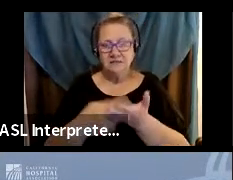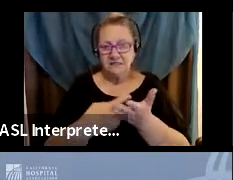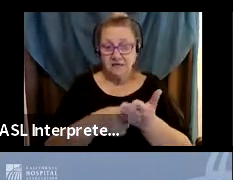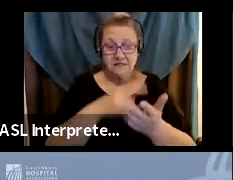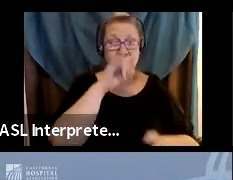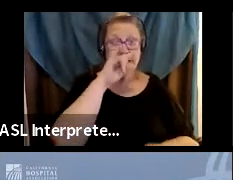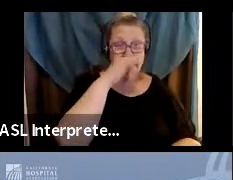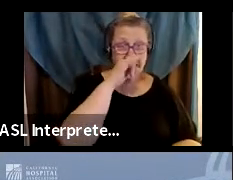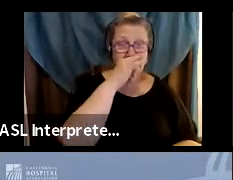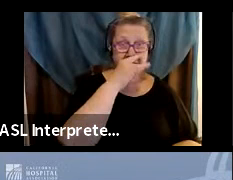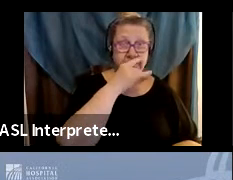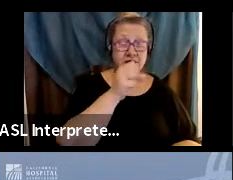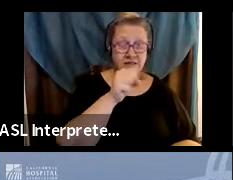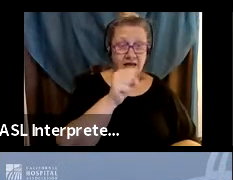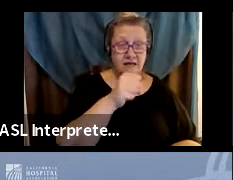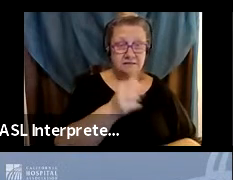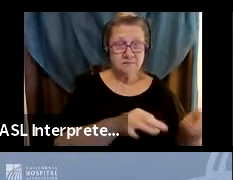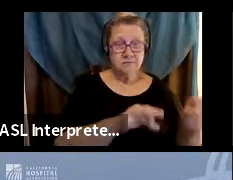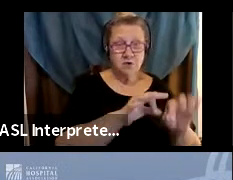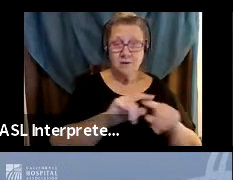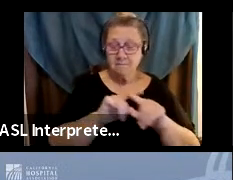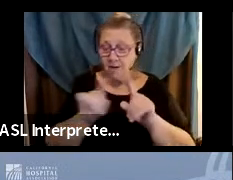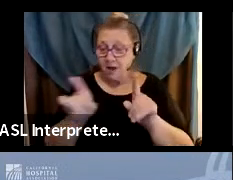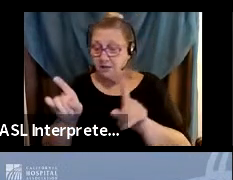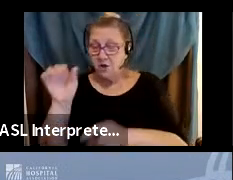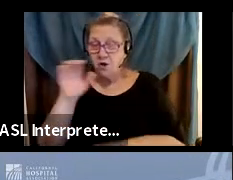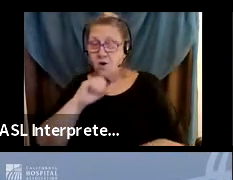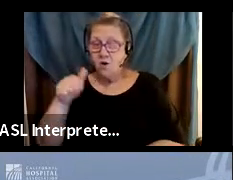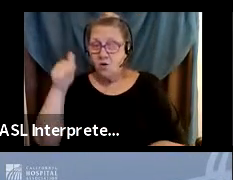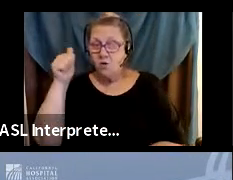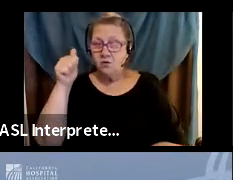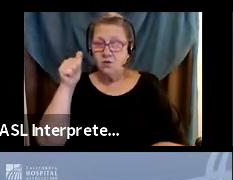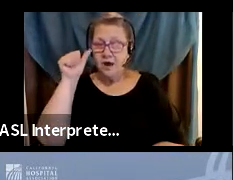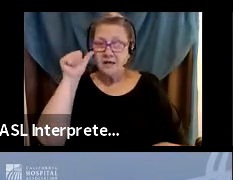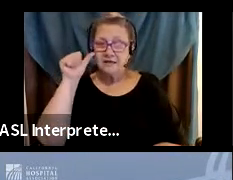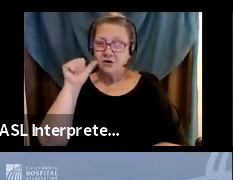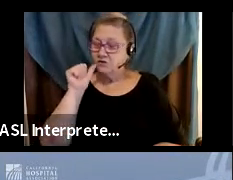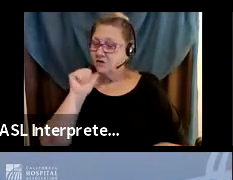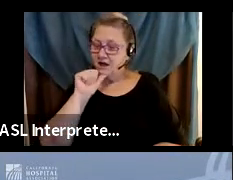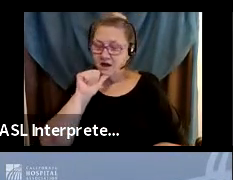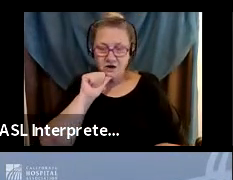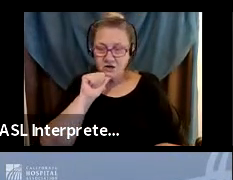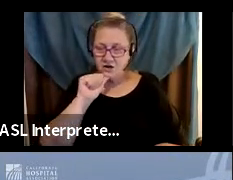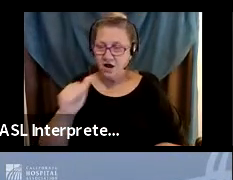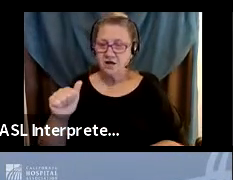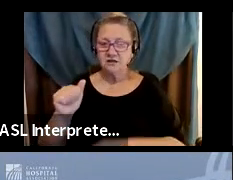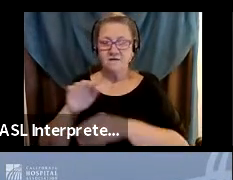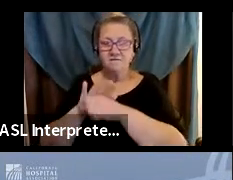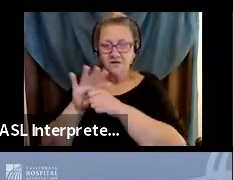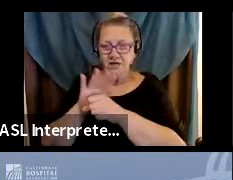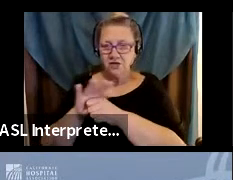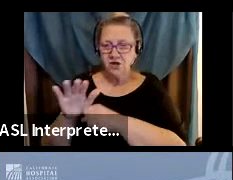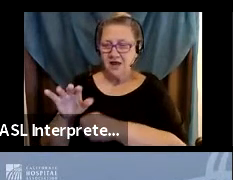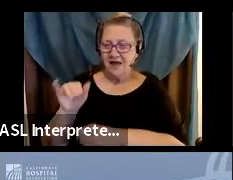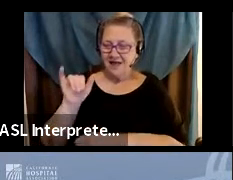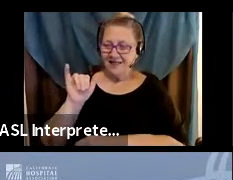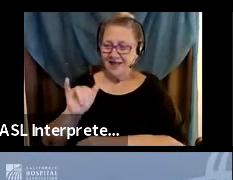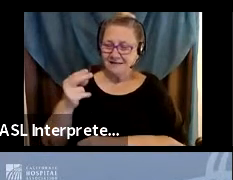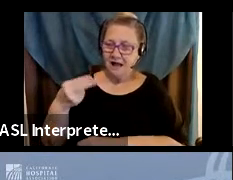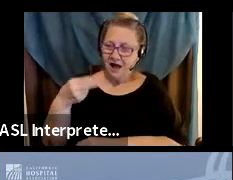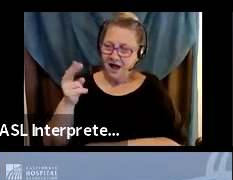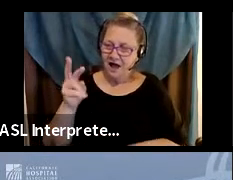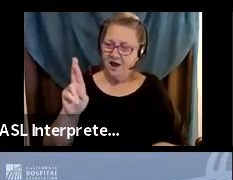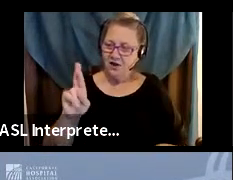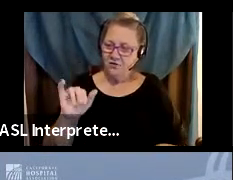the job that we were supposed to do. We haven't finished really making sure that the most at-risk folks, to